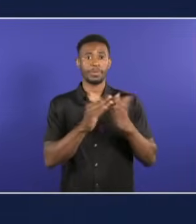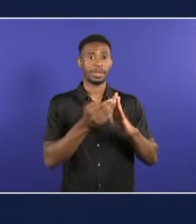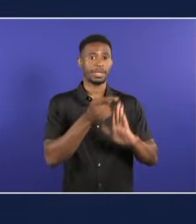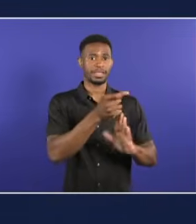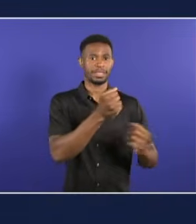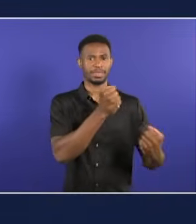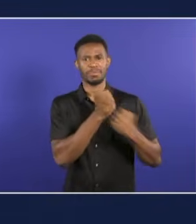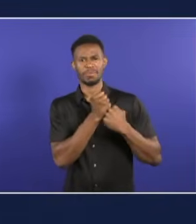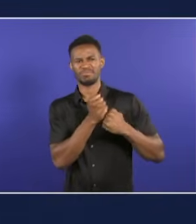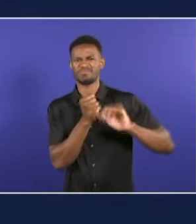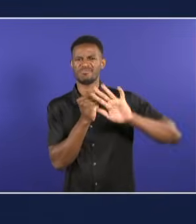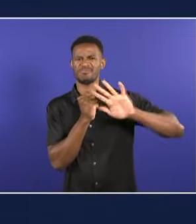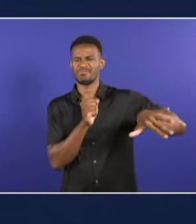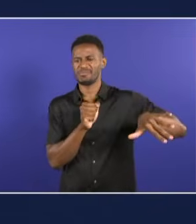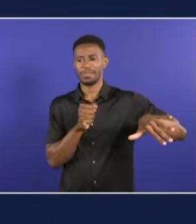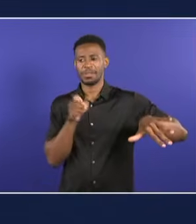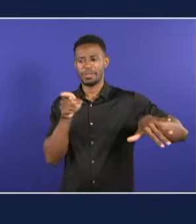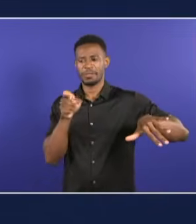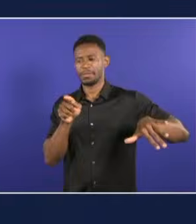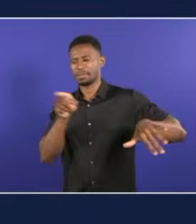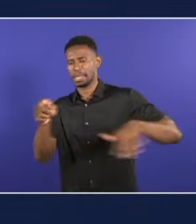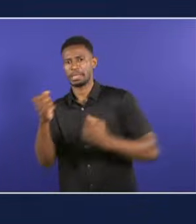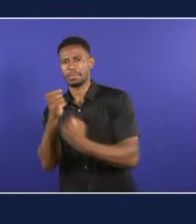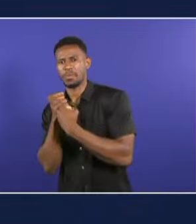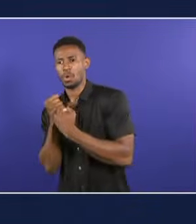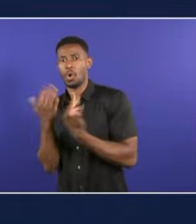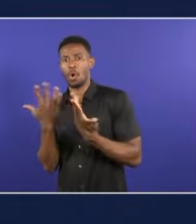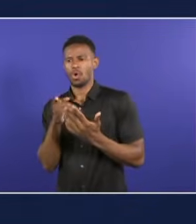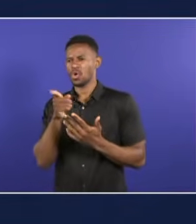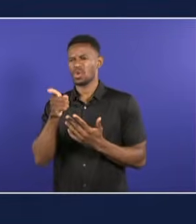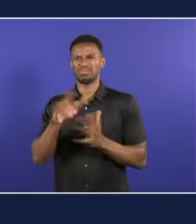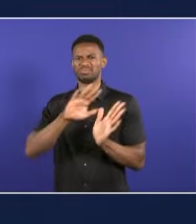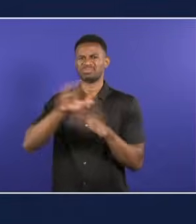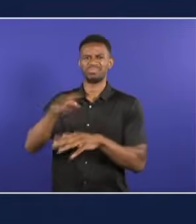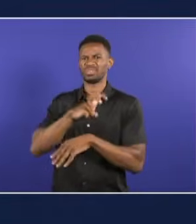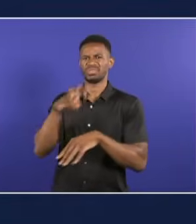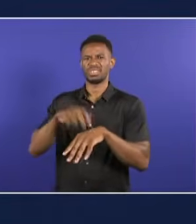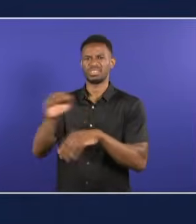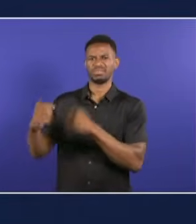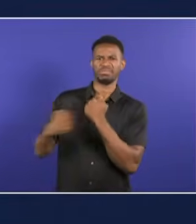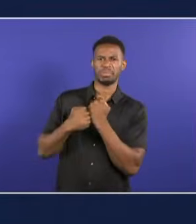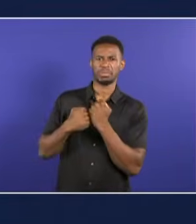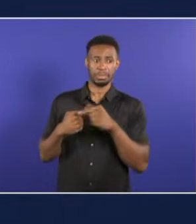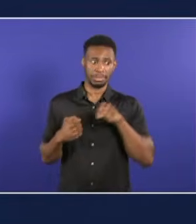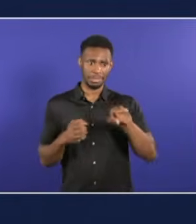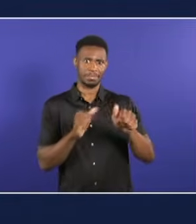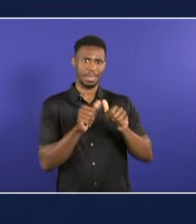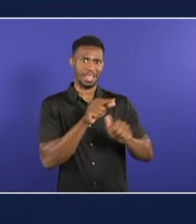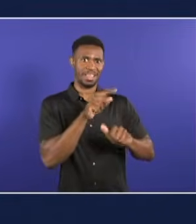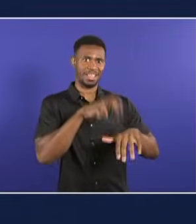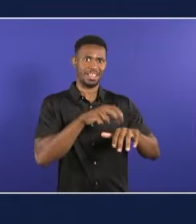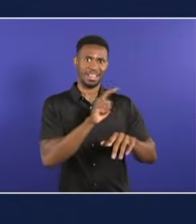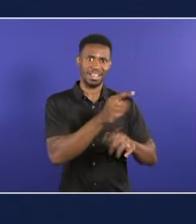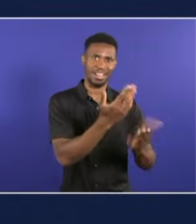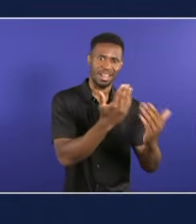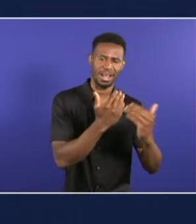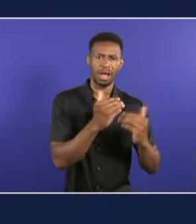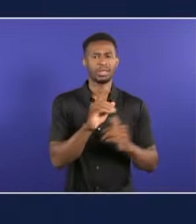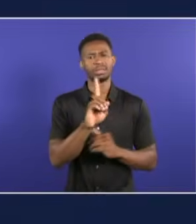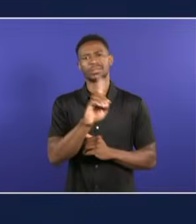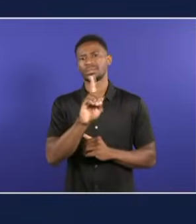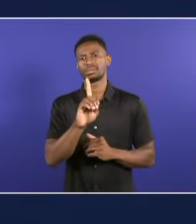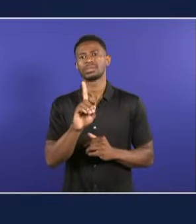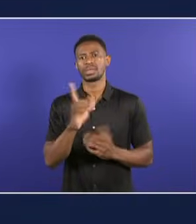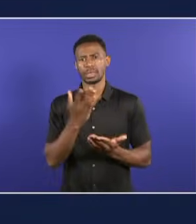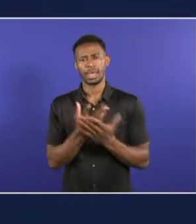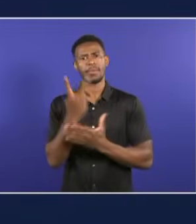support for another. I believe that if we work with focus and discipline, we can build a party